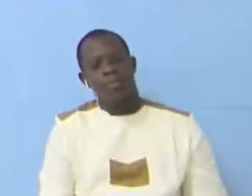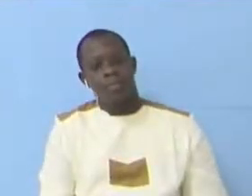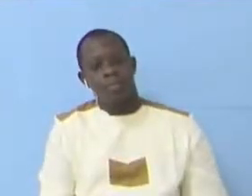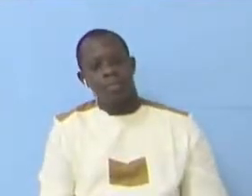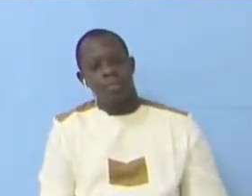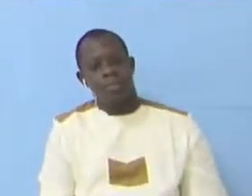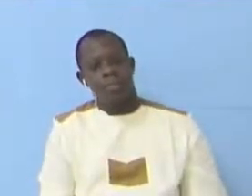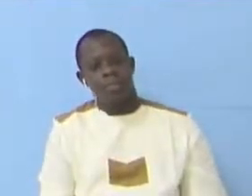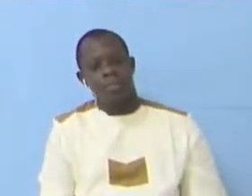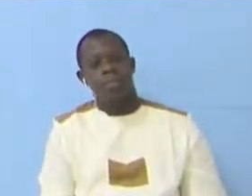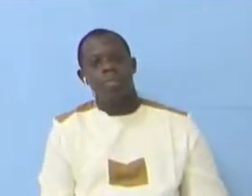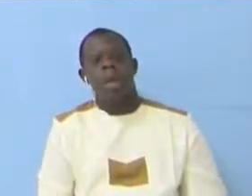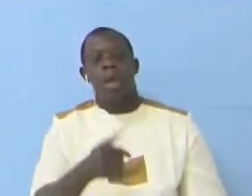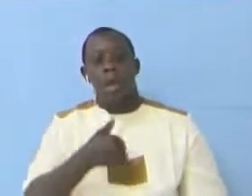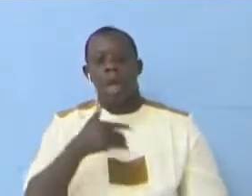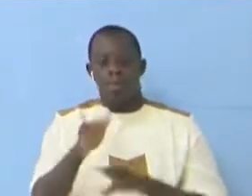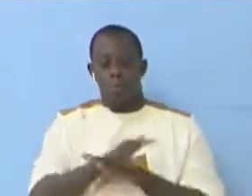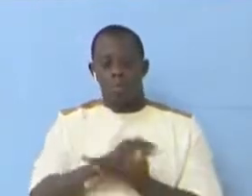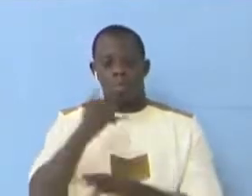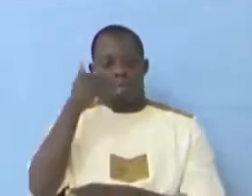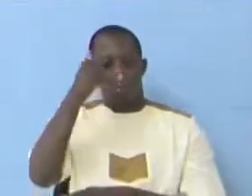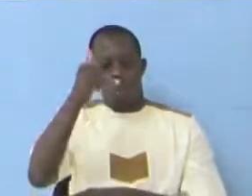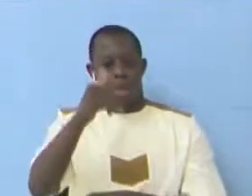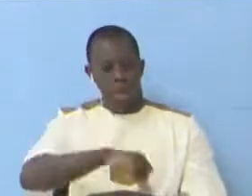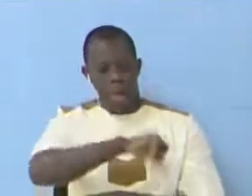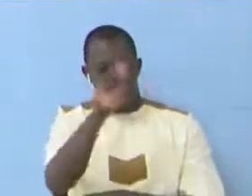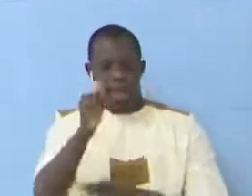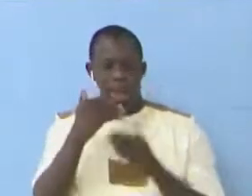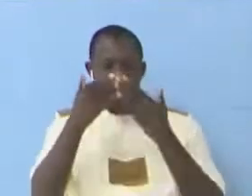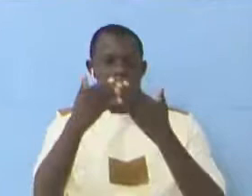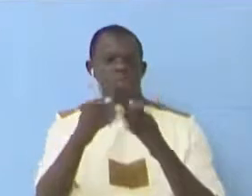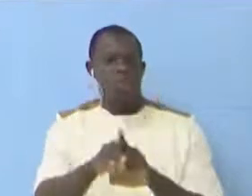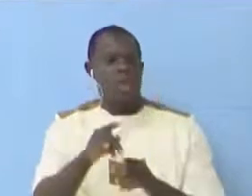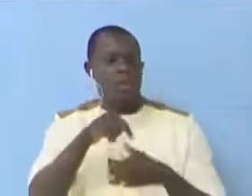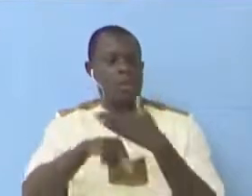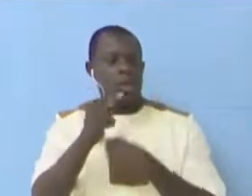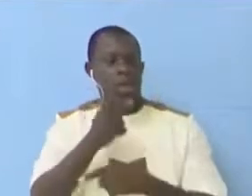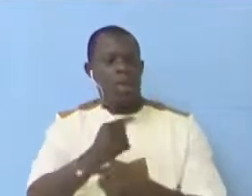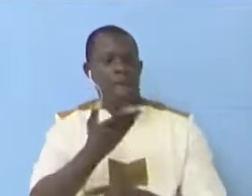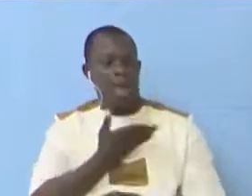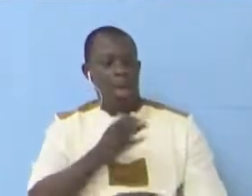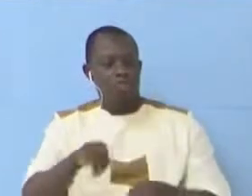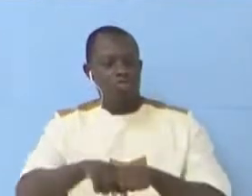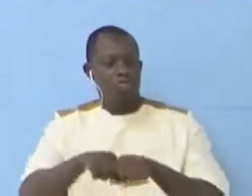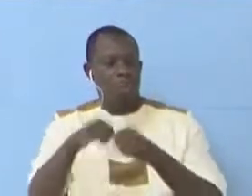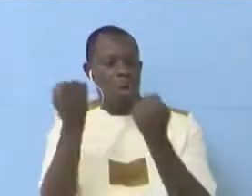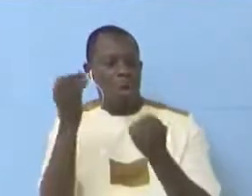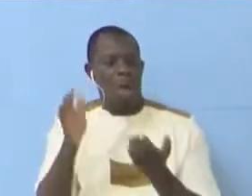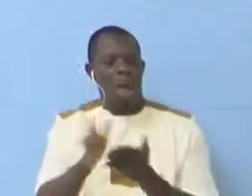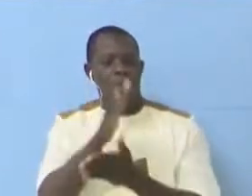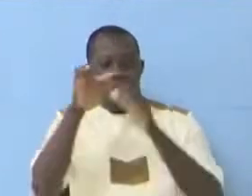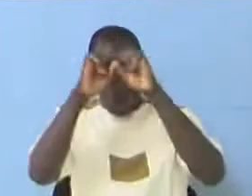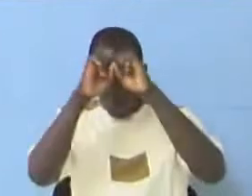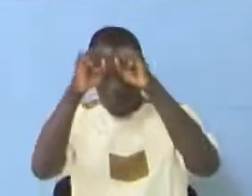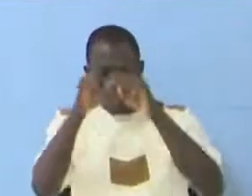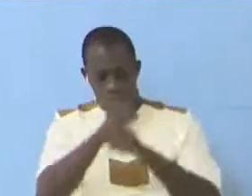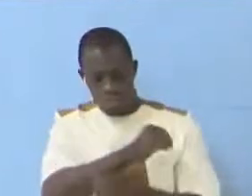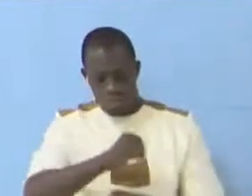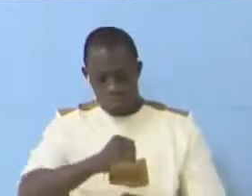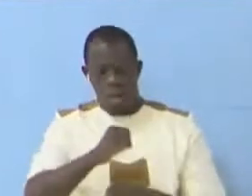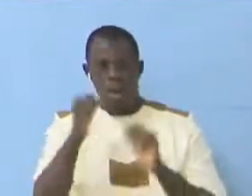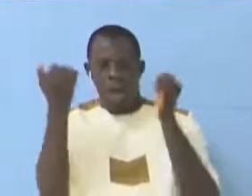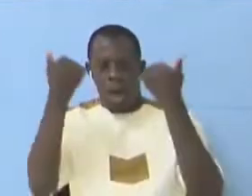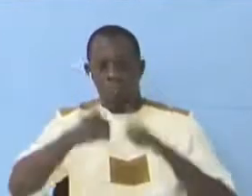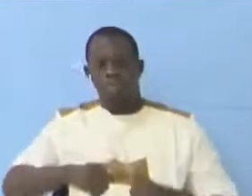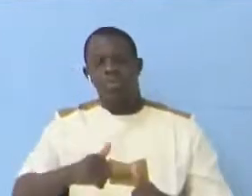March. I was called and informed that there was an abortive coup. ci lañ ma téléphone wax ma ne daal am na benn coup boo xam ne nii